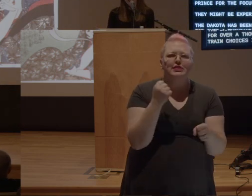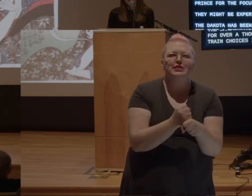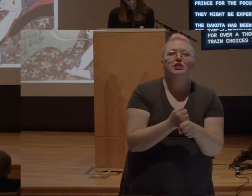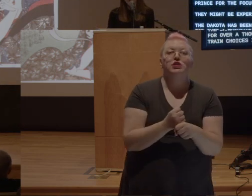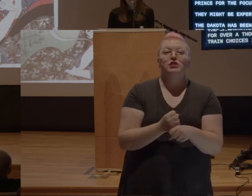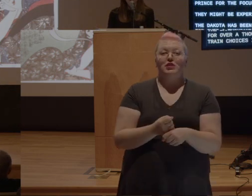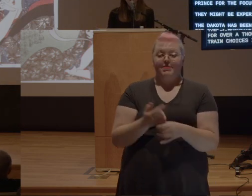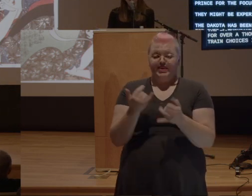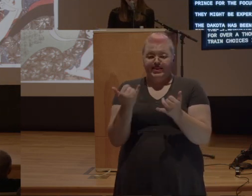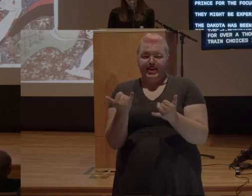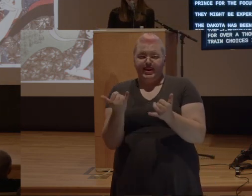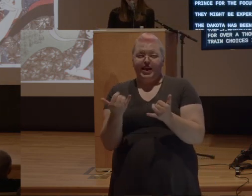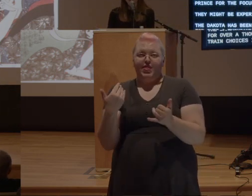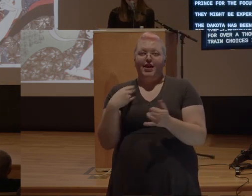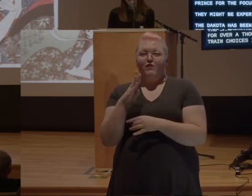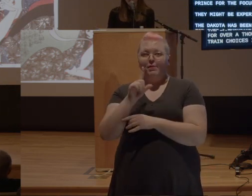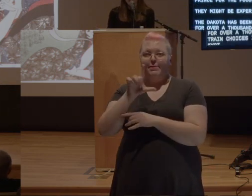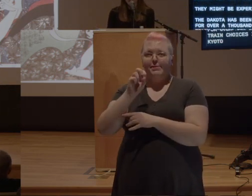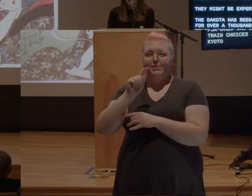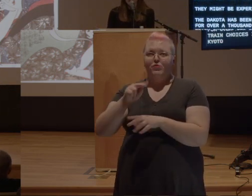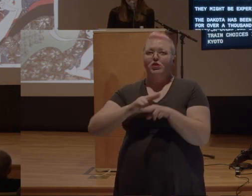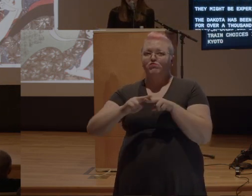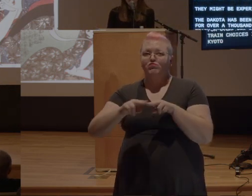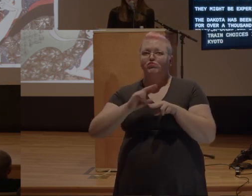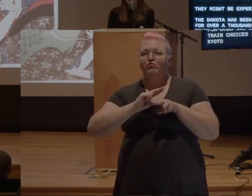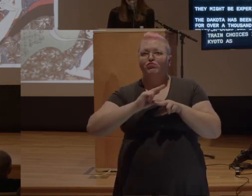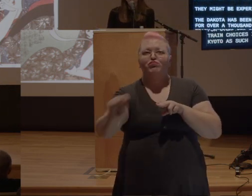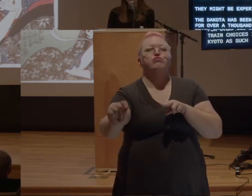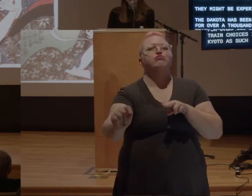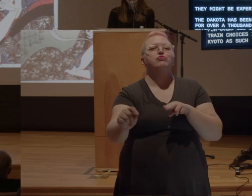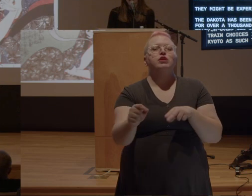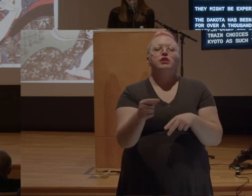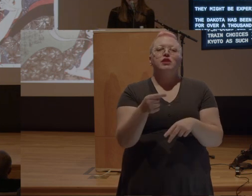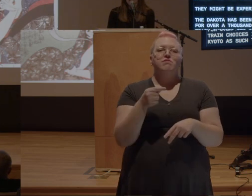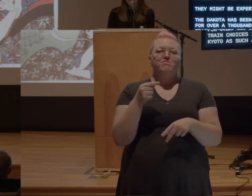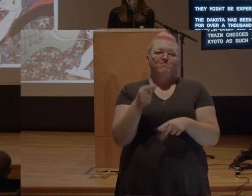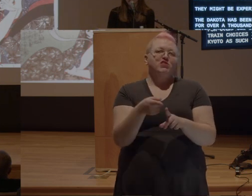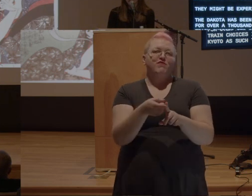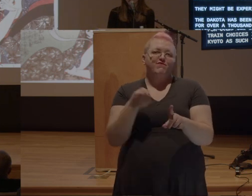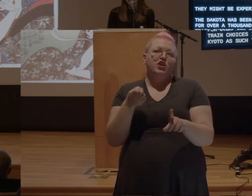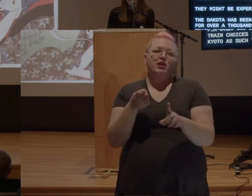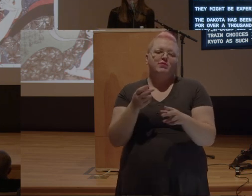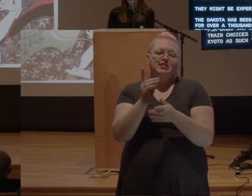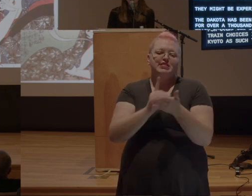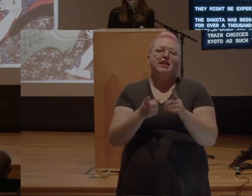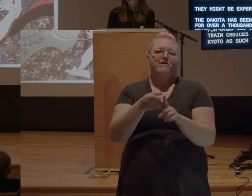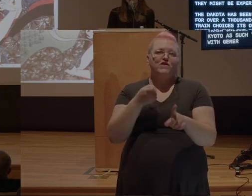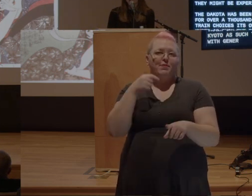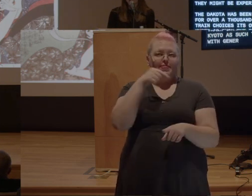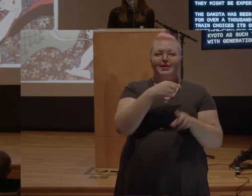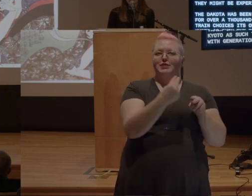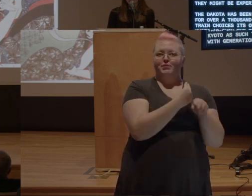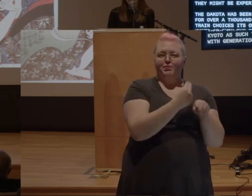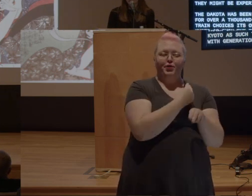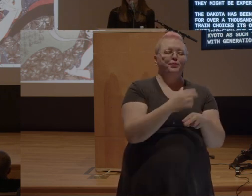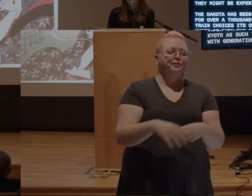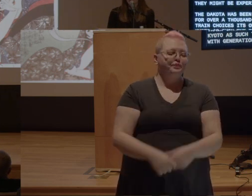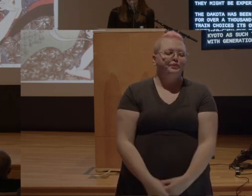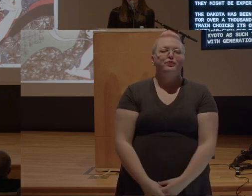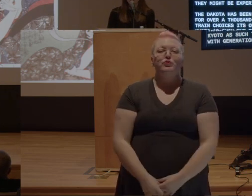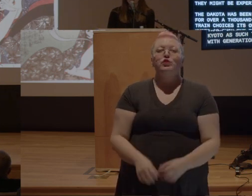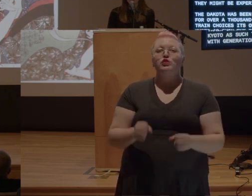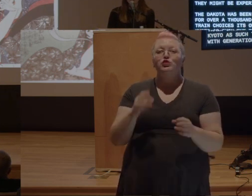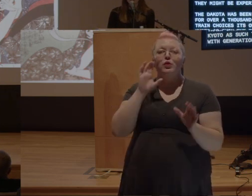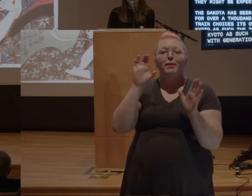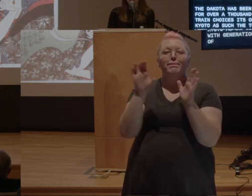route from Tokyo to Kyoto. As such, the Tokaido landscape is layered with generations of cultural memory in the